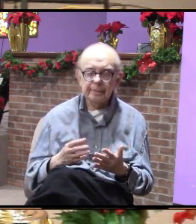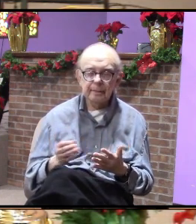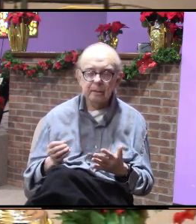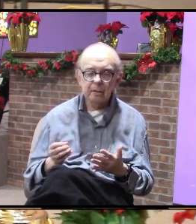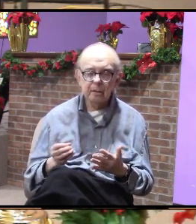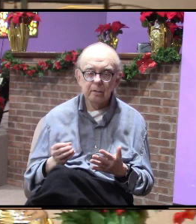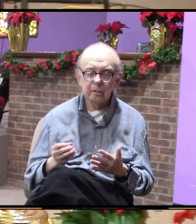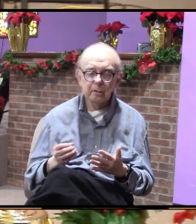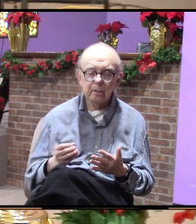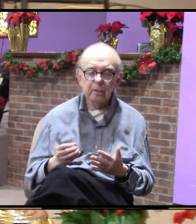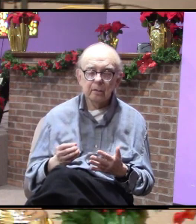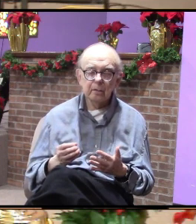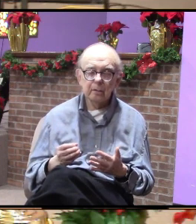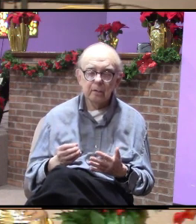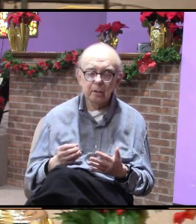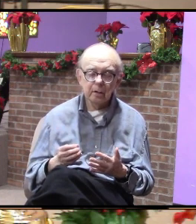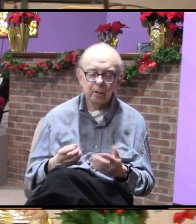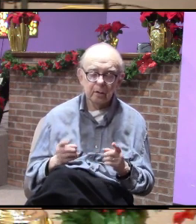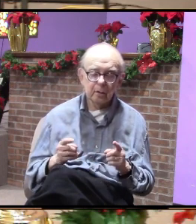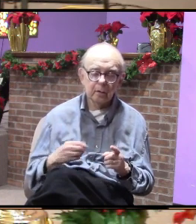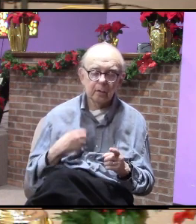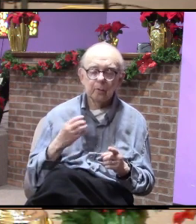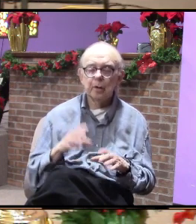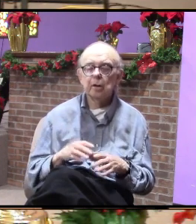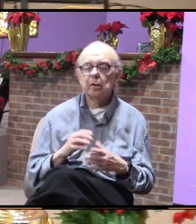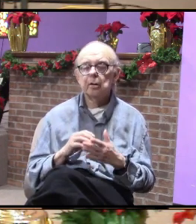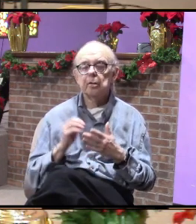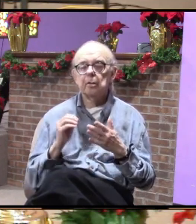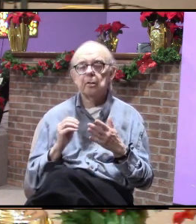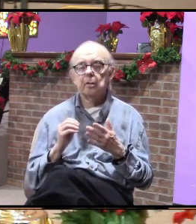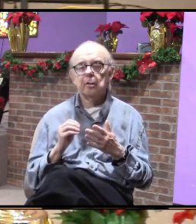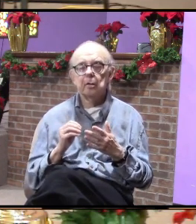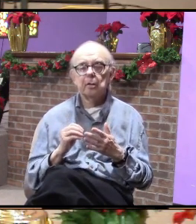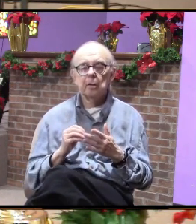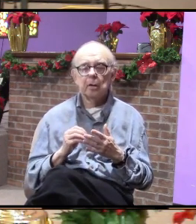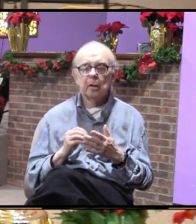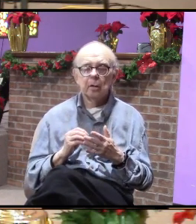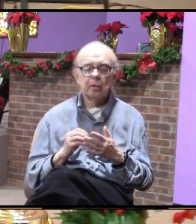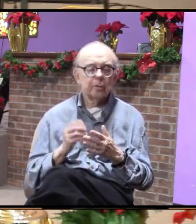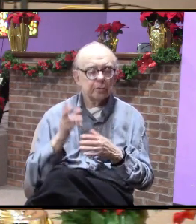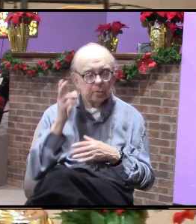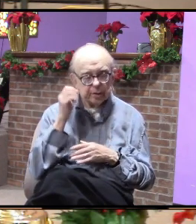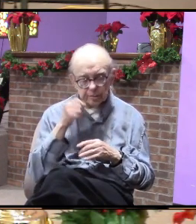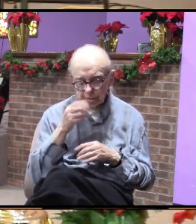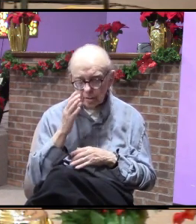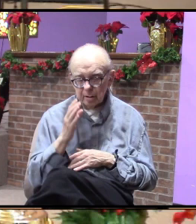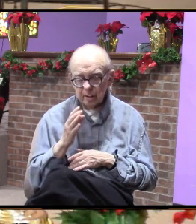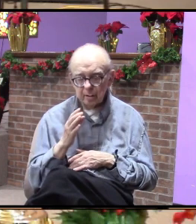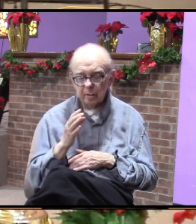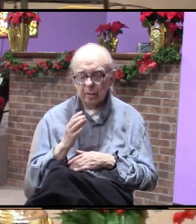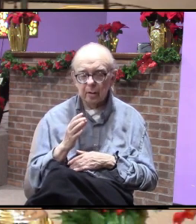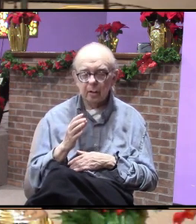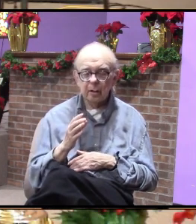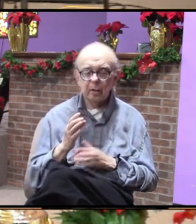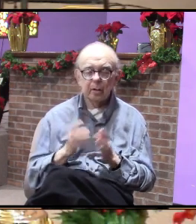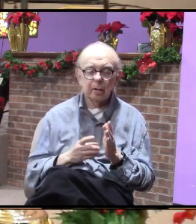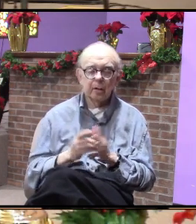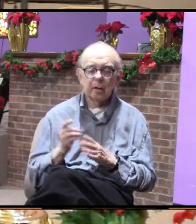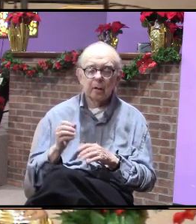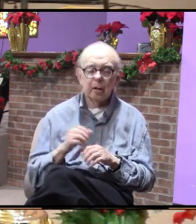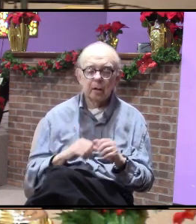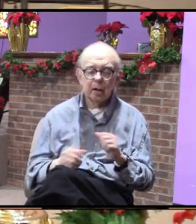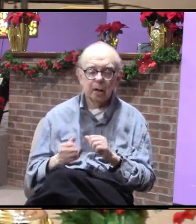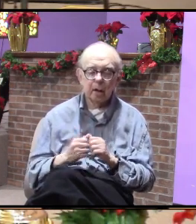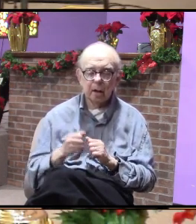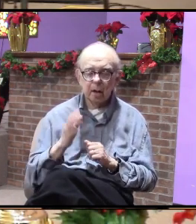so when we learn to listen to Him and develop that relationship with